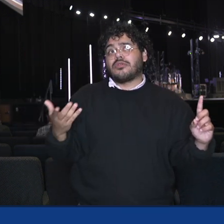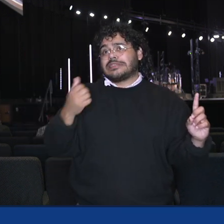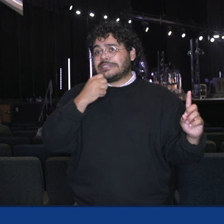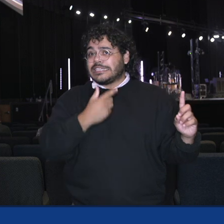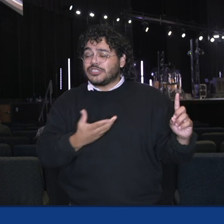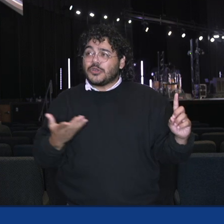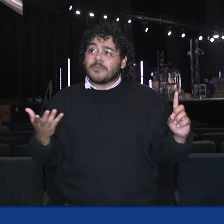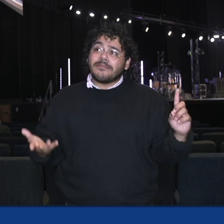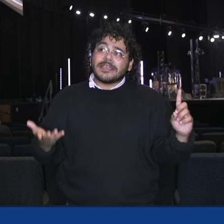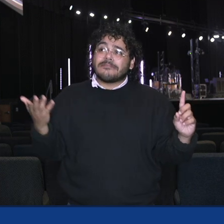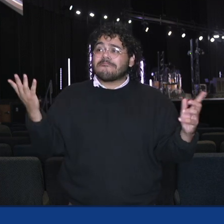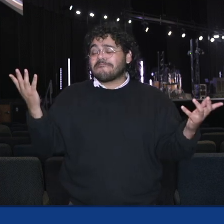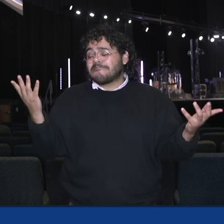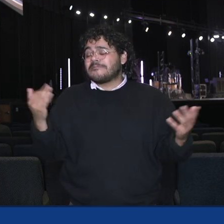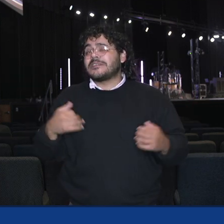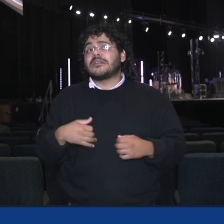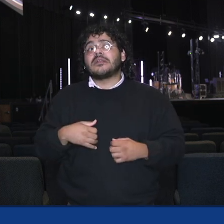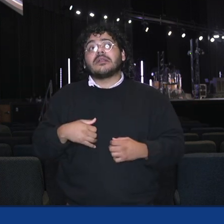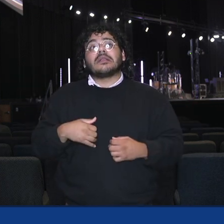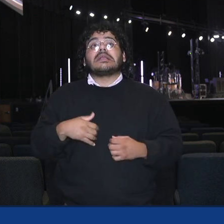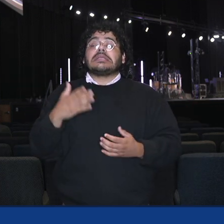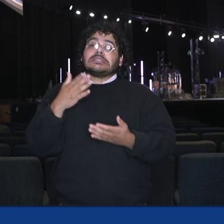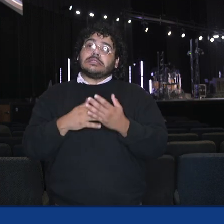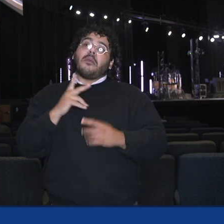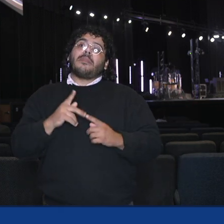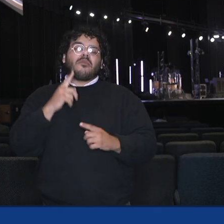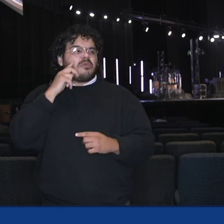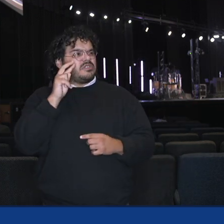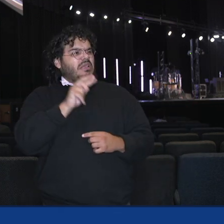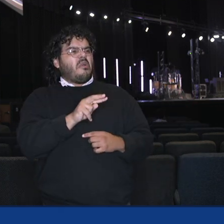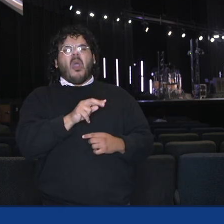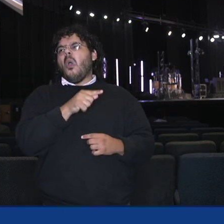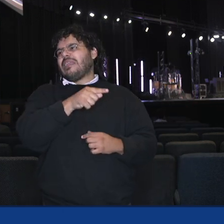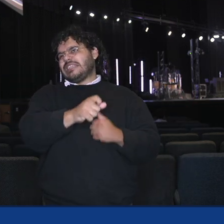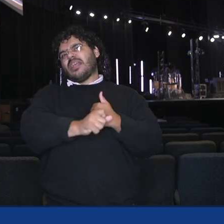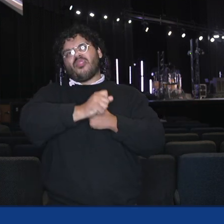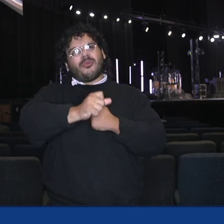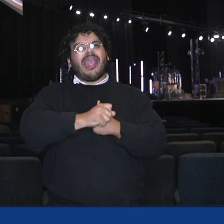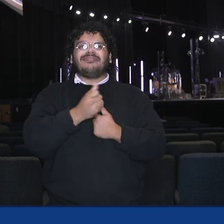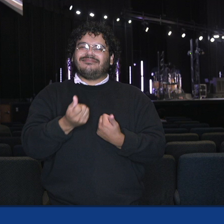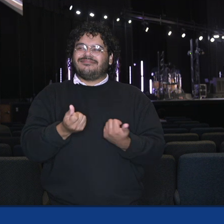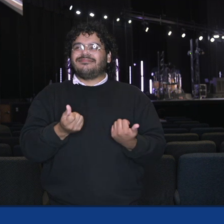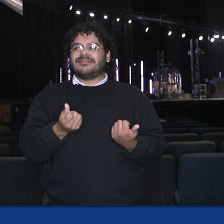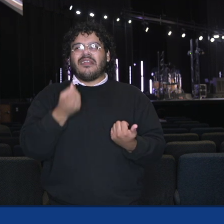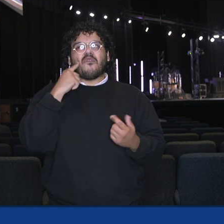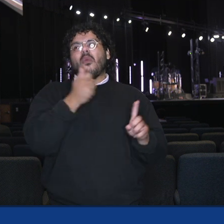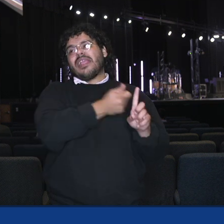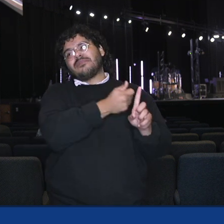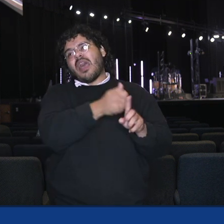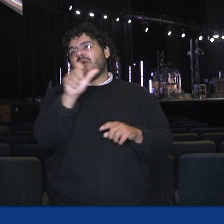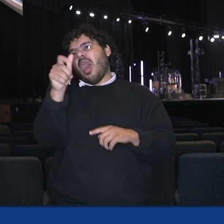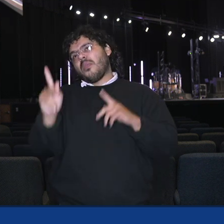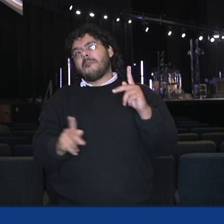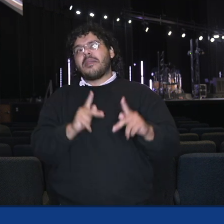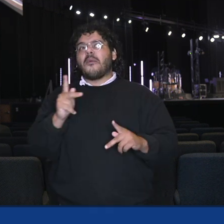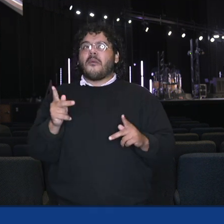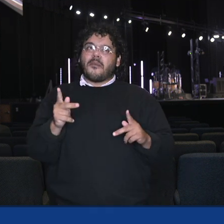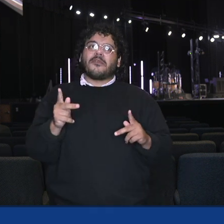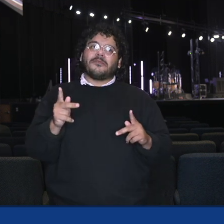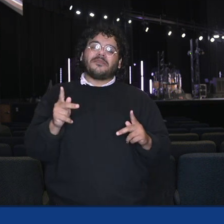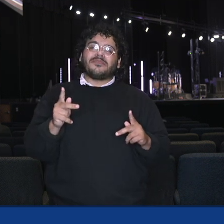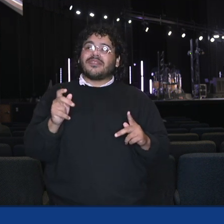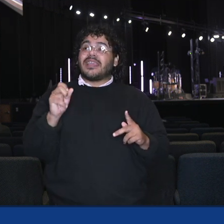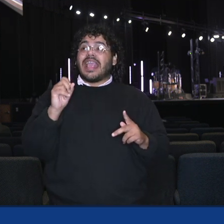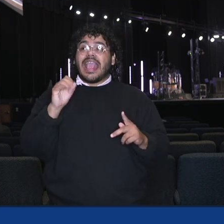Now, we would say he is a threat to himself and to others, and perhaps in our sort of modern way, if we